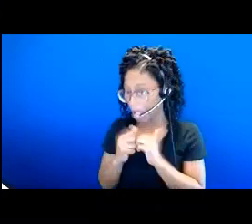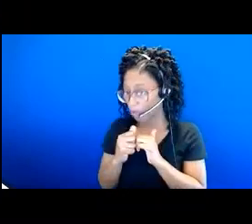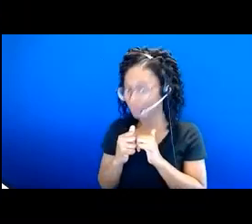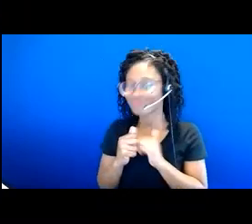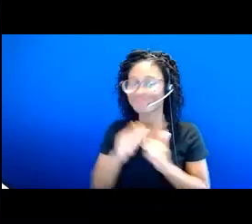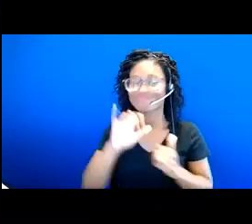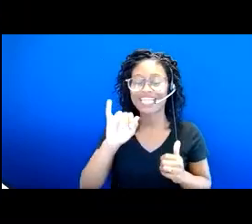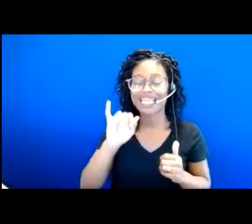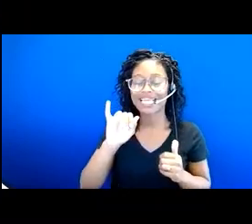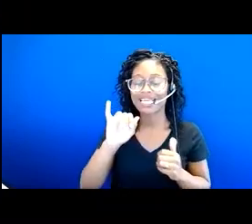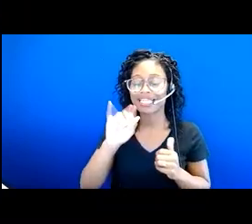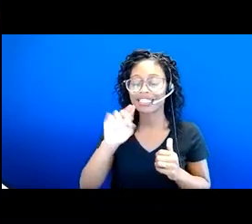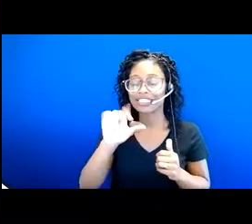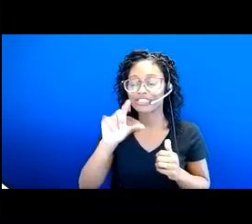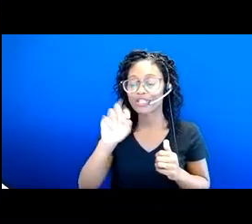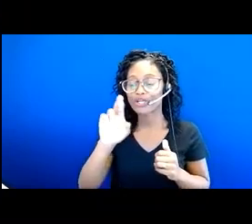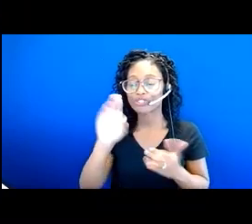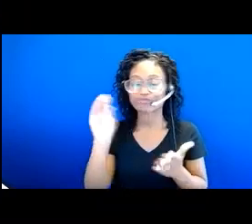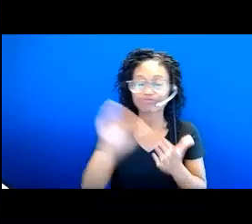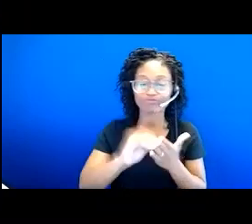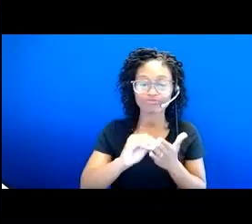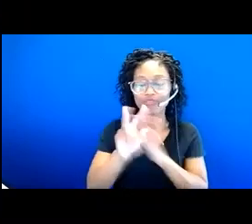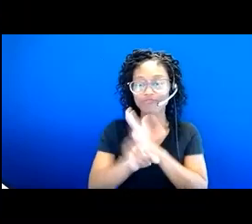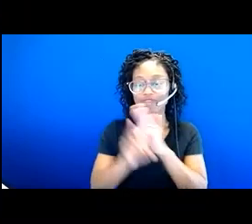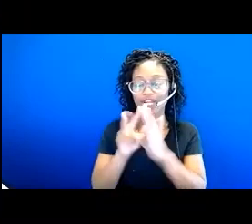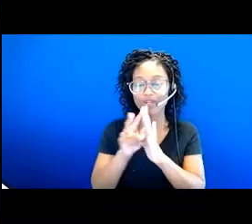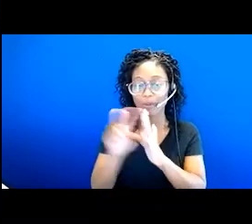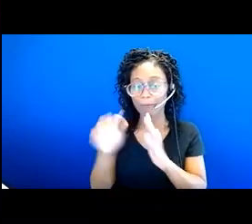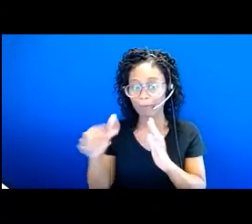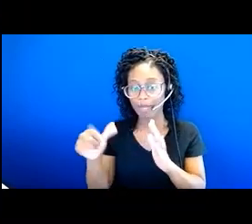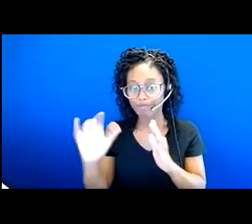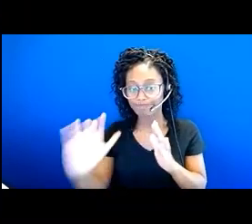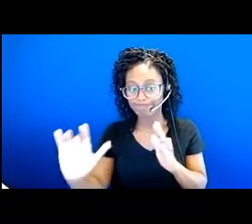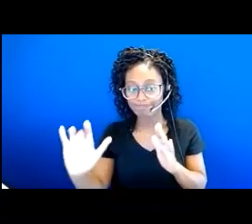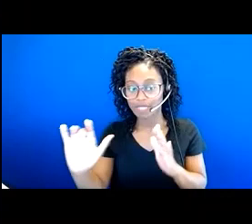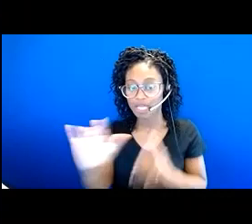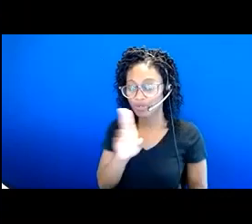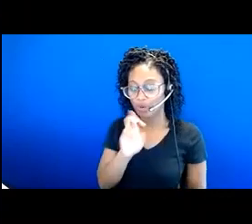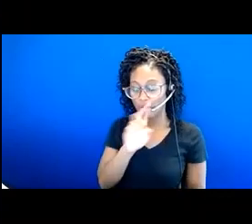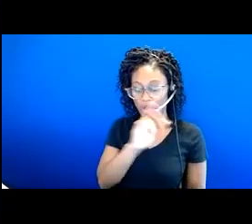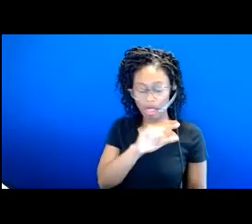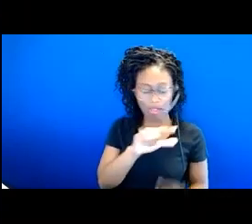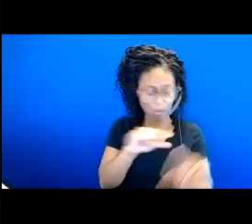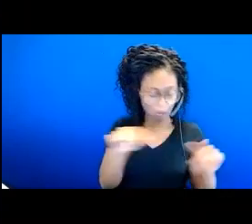some videos here. You just copy the